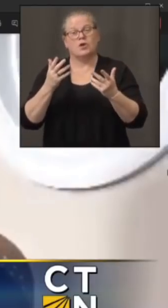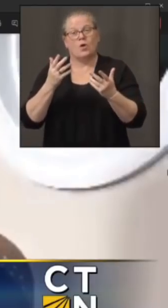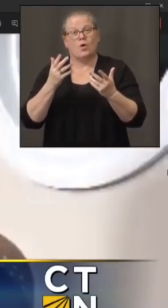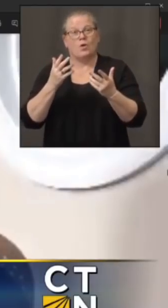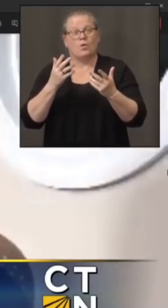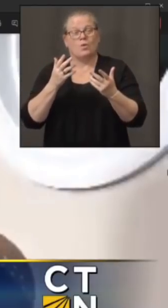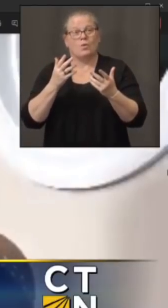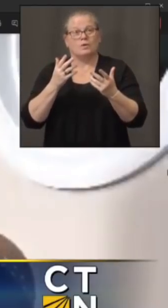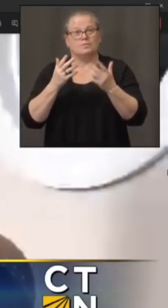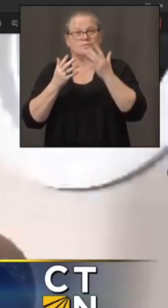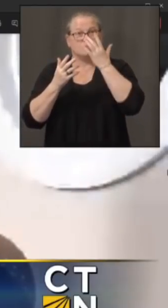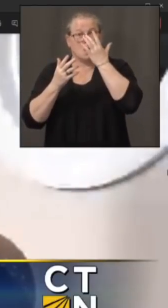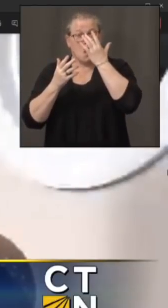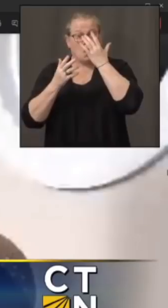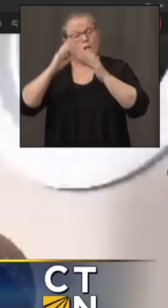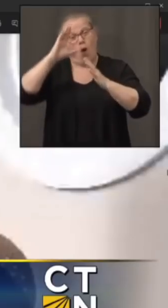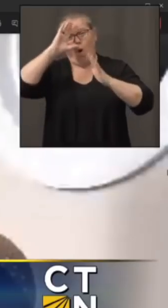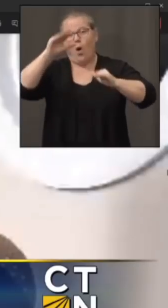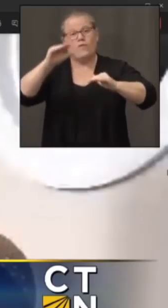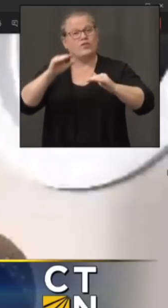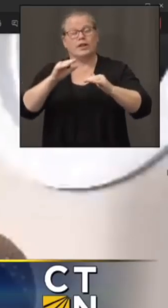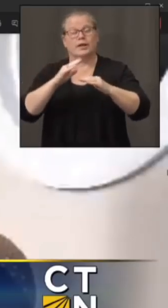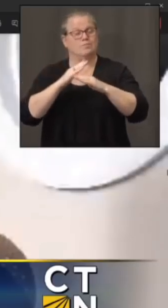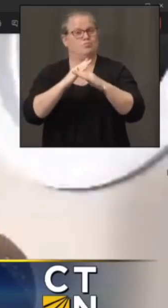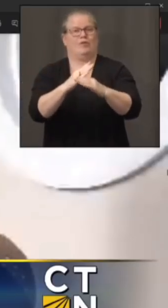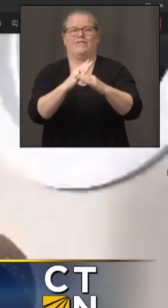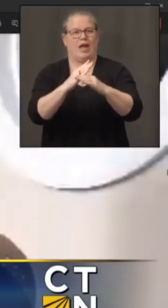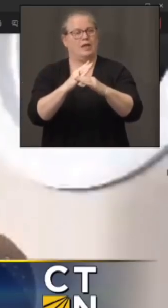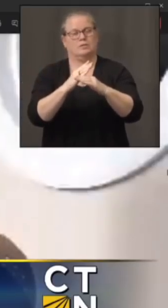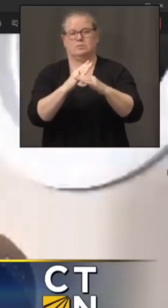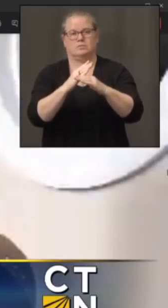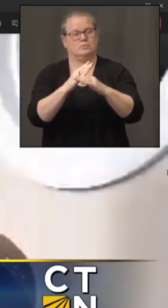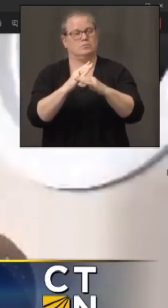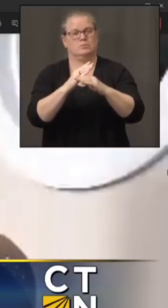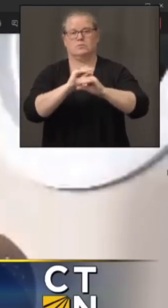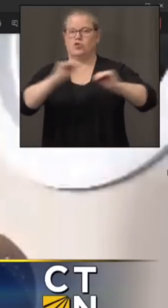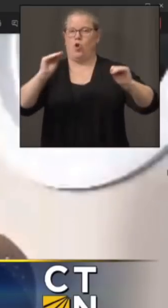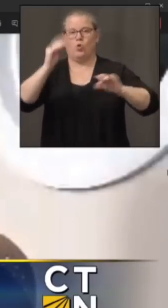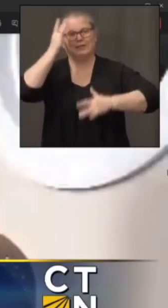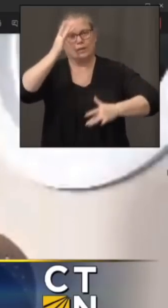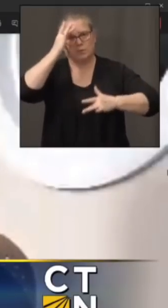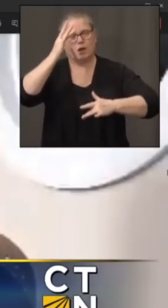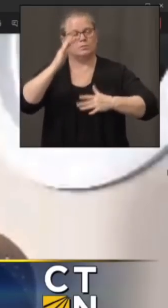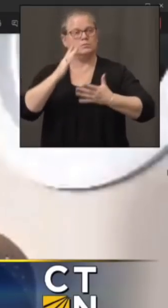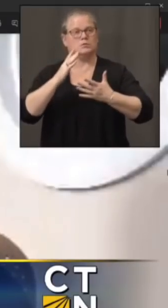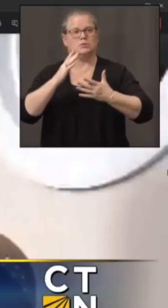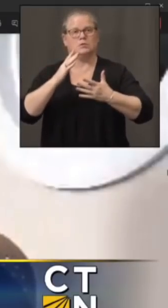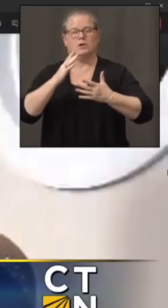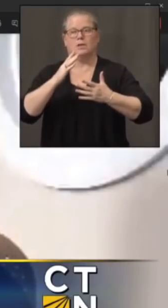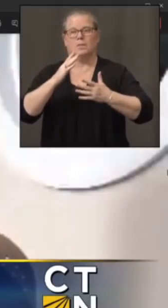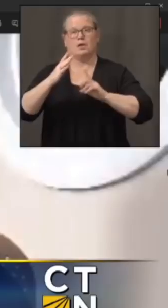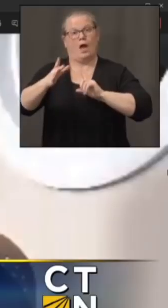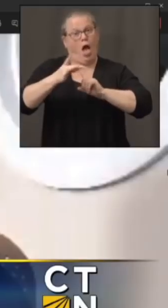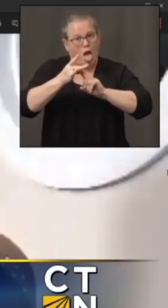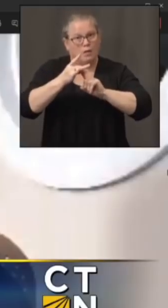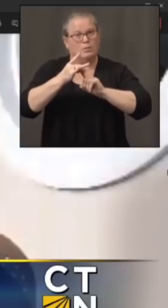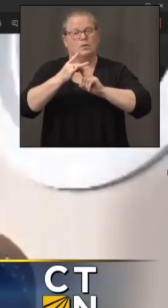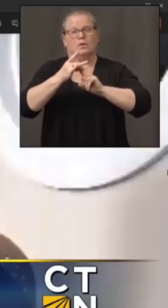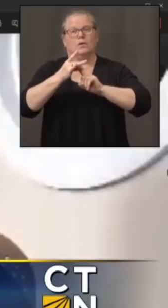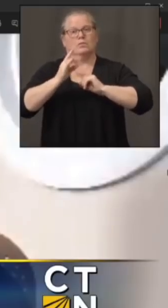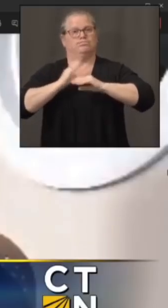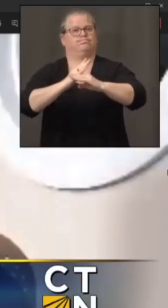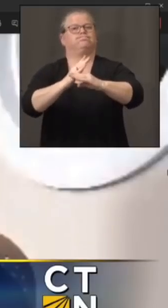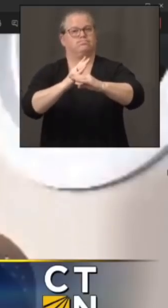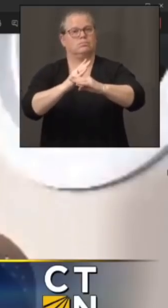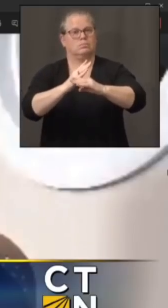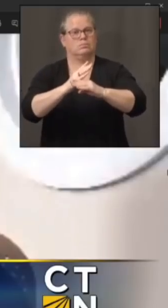getting symptomatic disease if they get infected, but the great outcome would be if it prevents some people